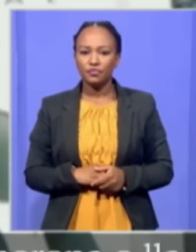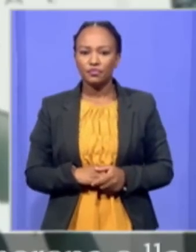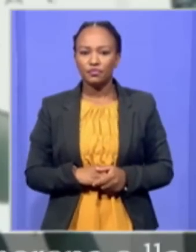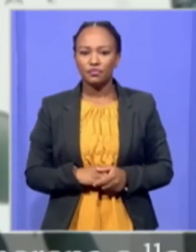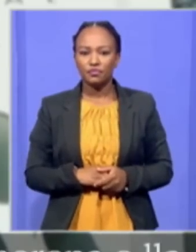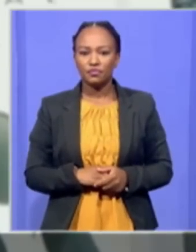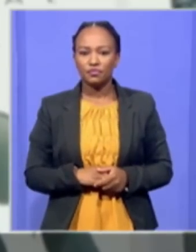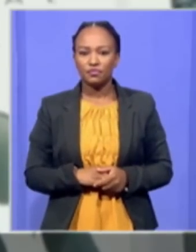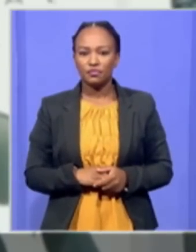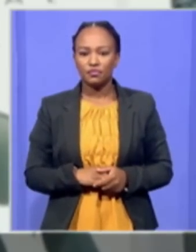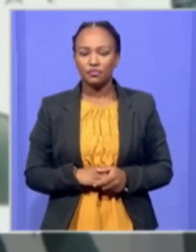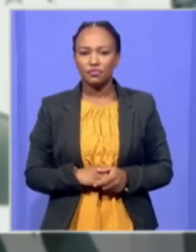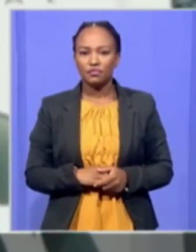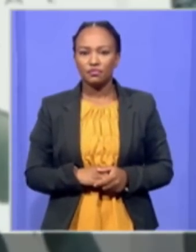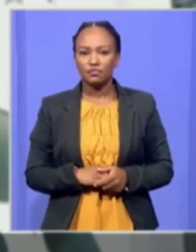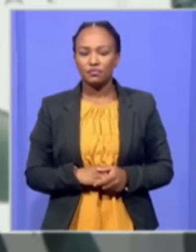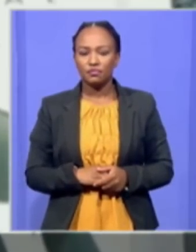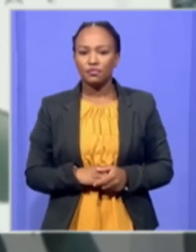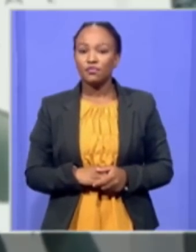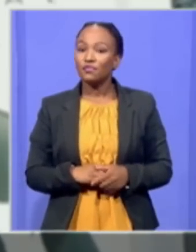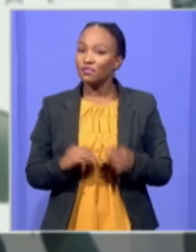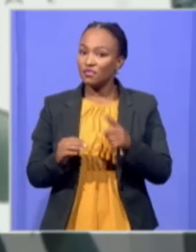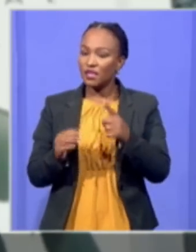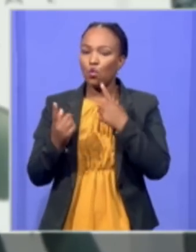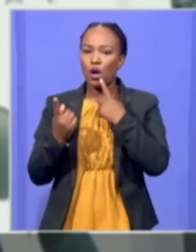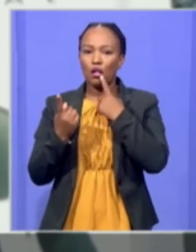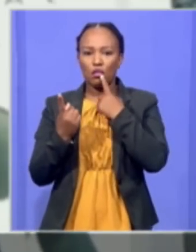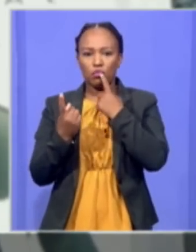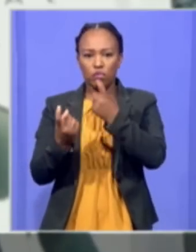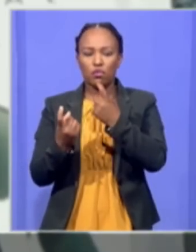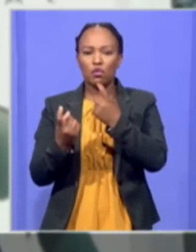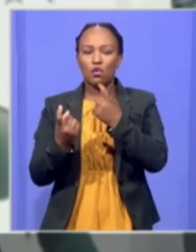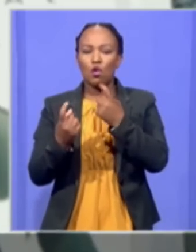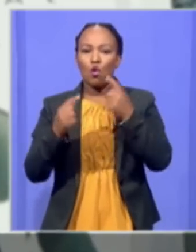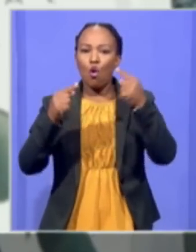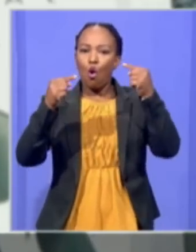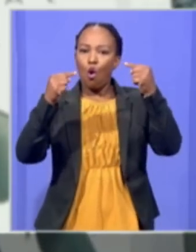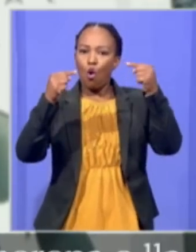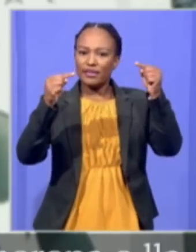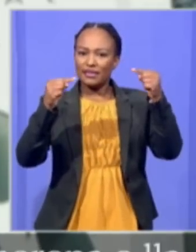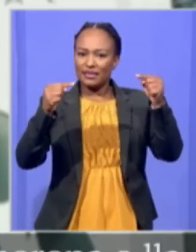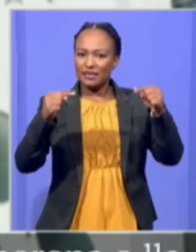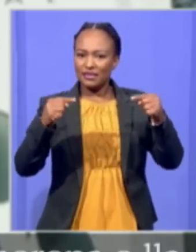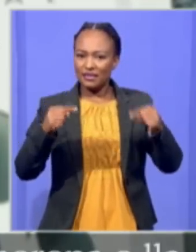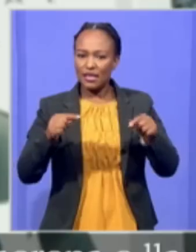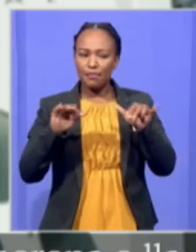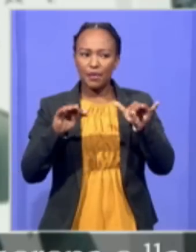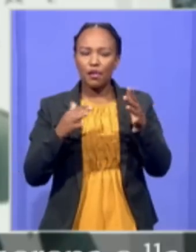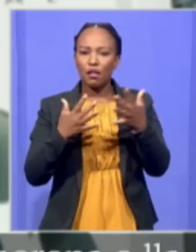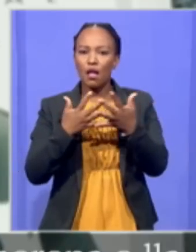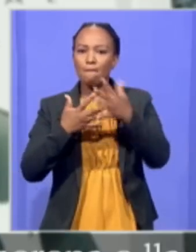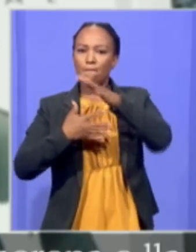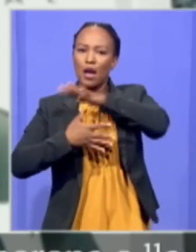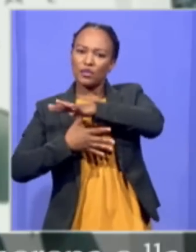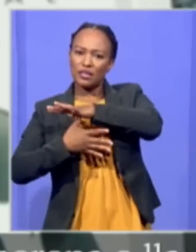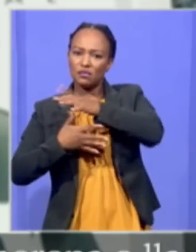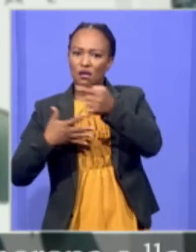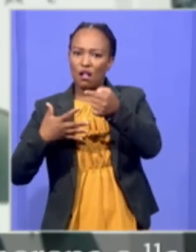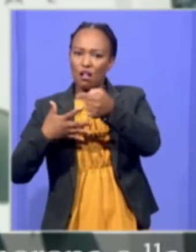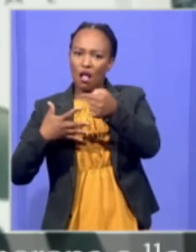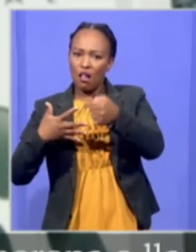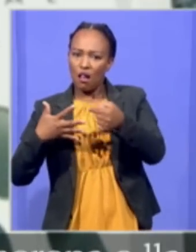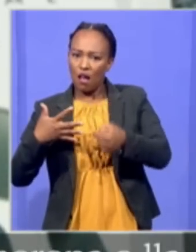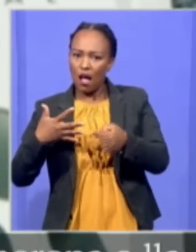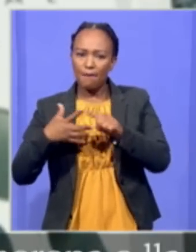Some of the big complainants about audit fees tend to be people who've prioritized other things rather than actually paying audit